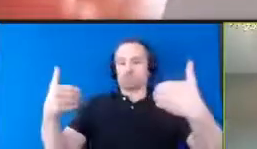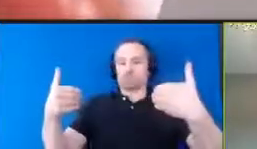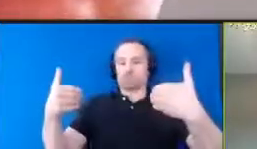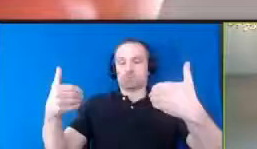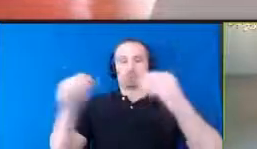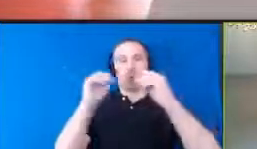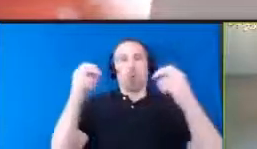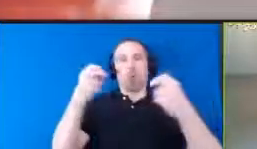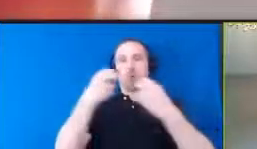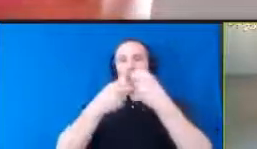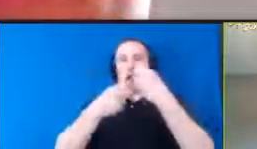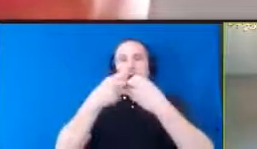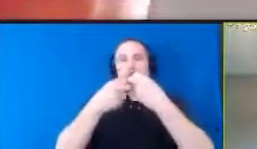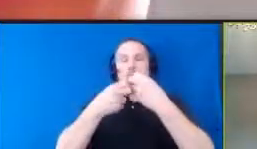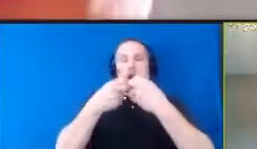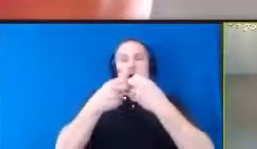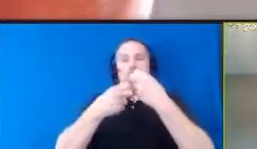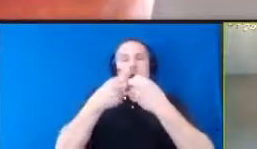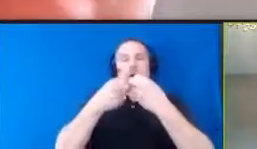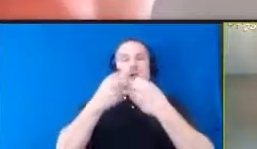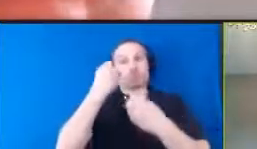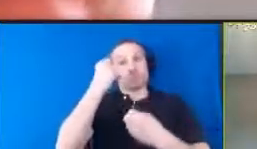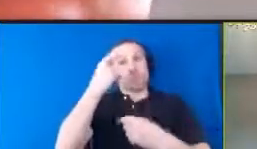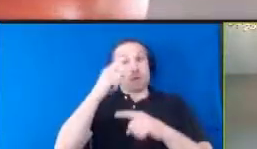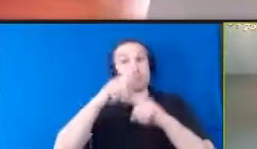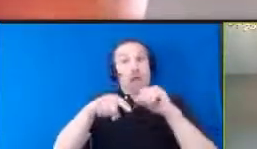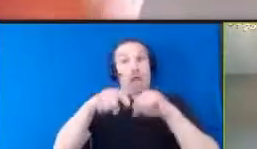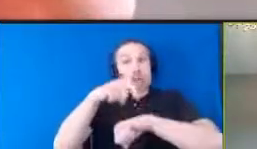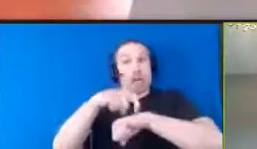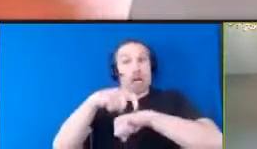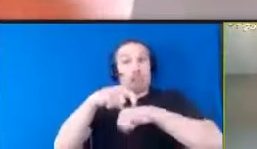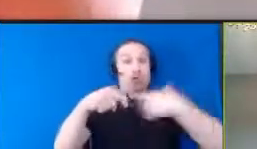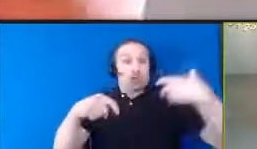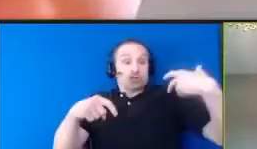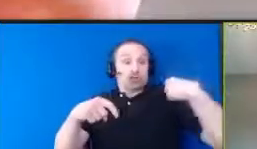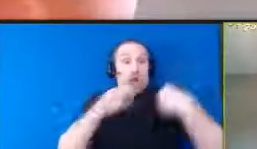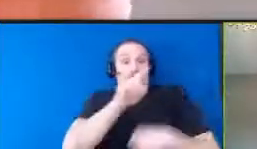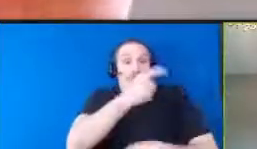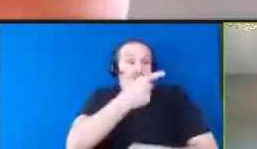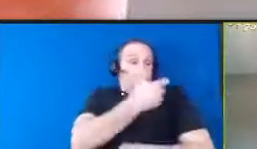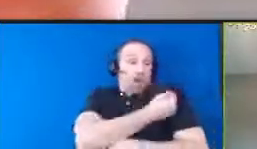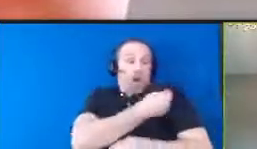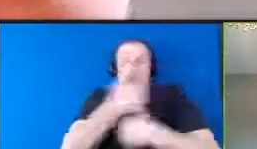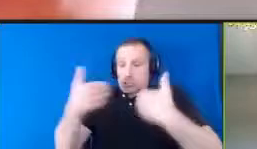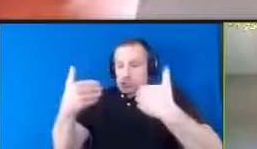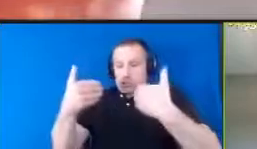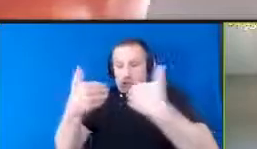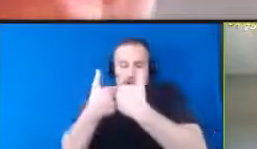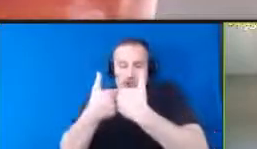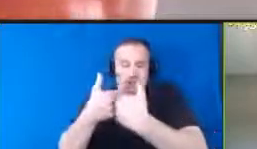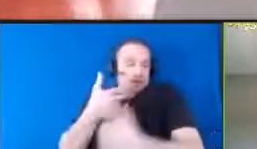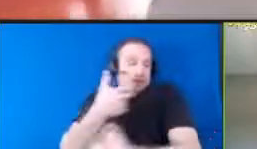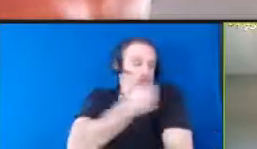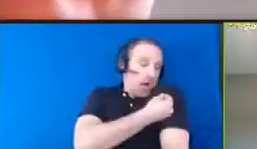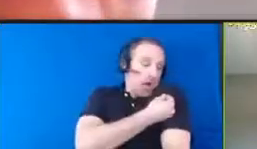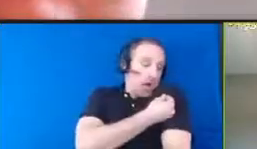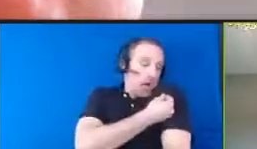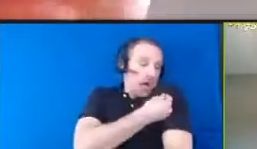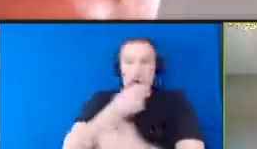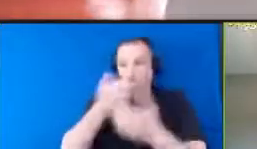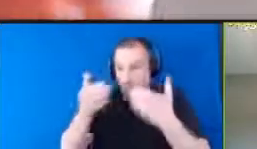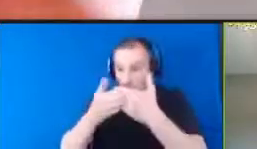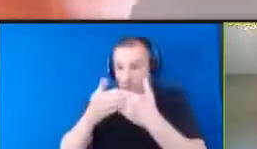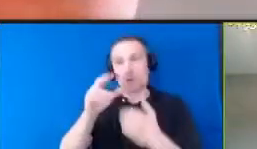just can't bring them closer together than the recommended interval. So if you got one dose now and you are offered a second dose in